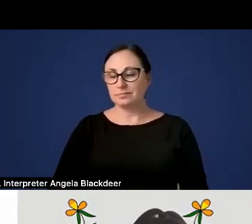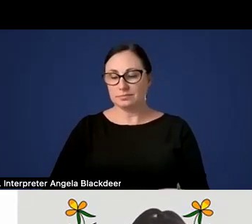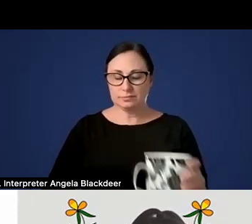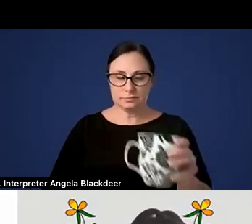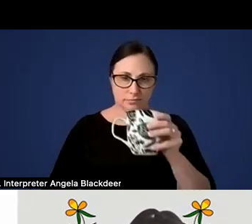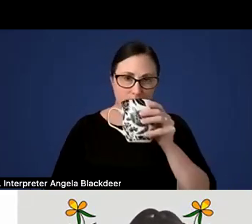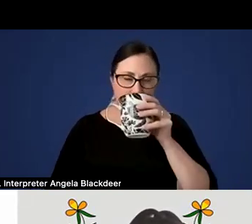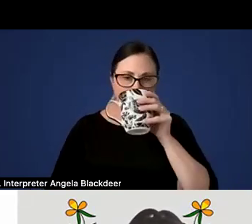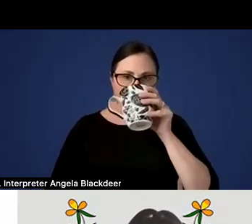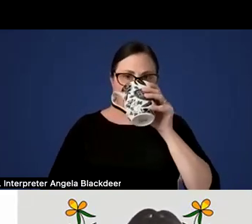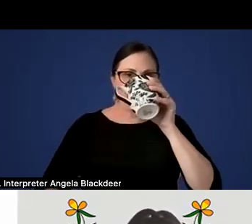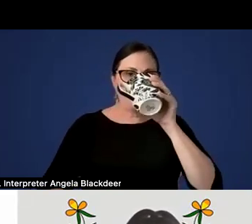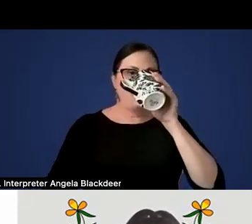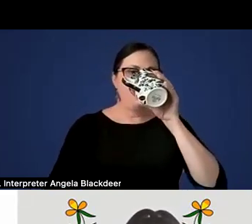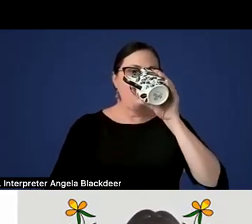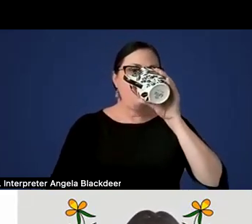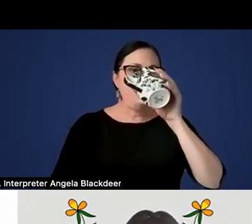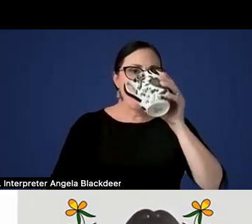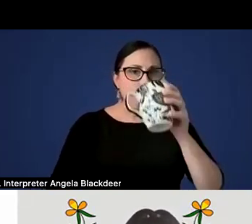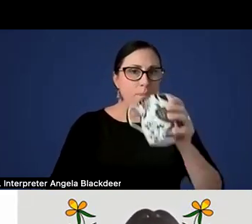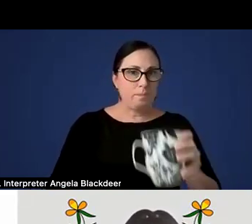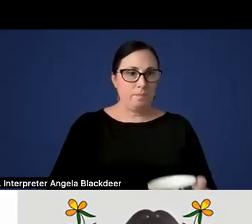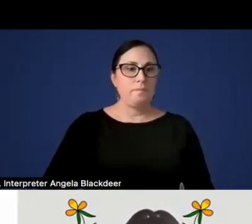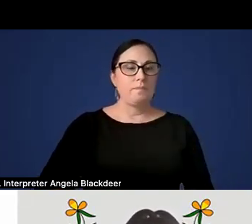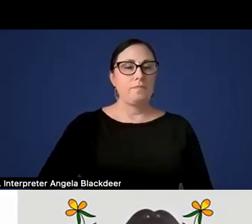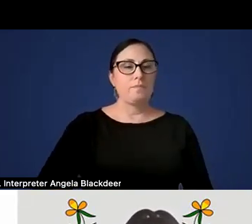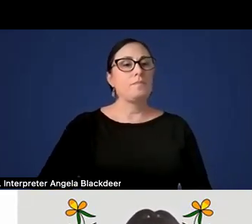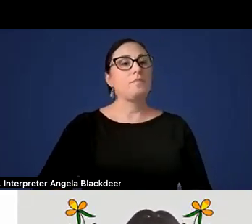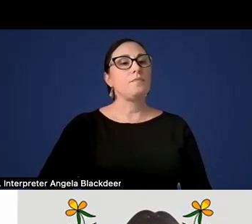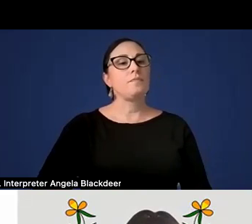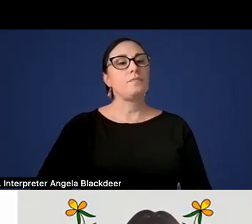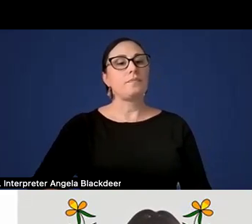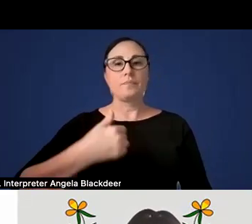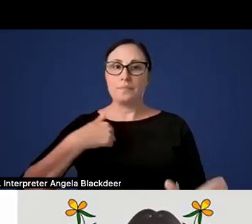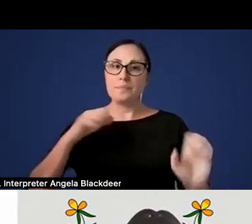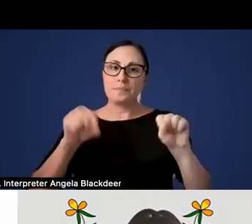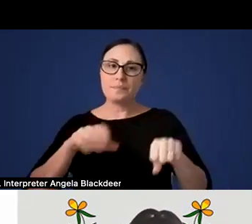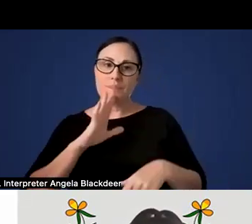I can speak, Ingrid. I think that,